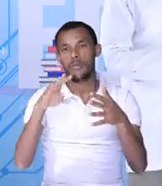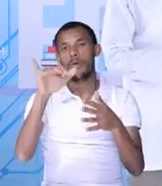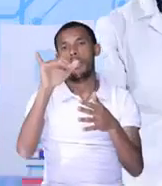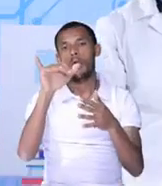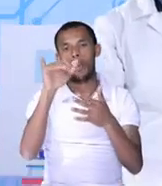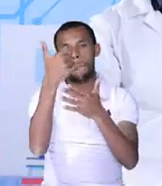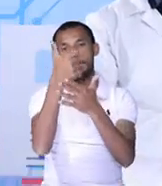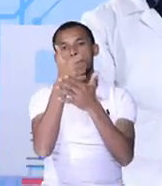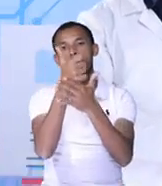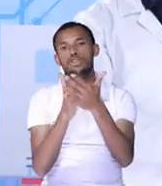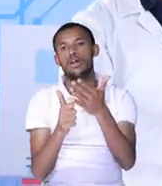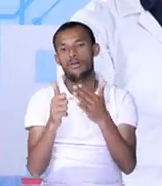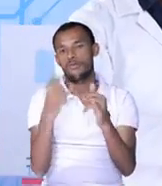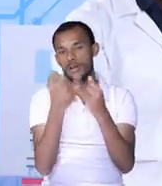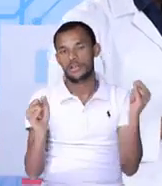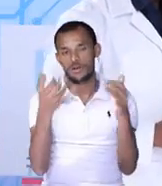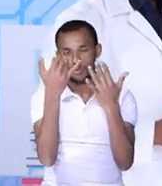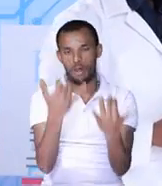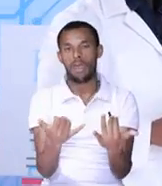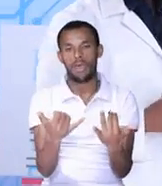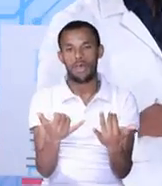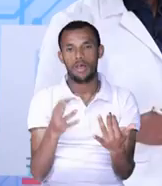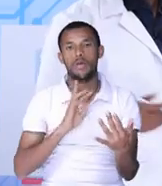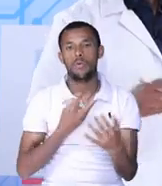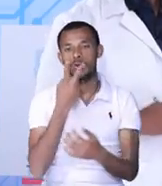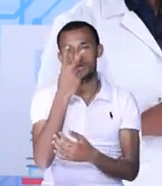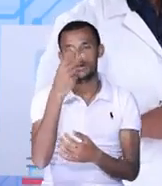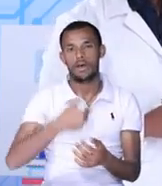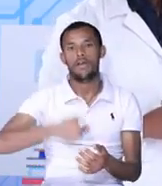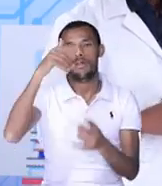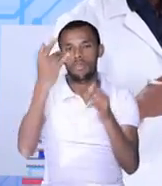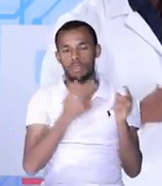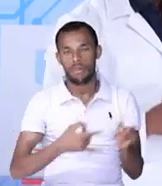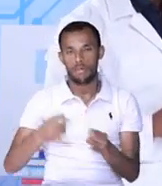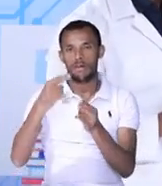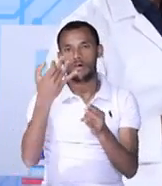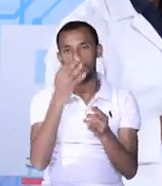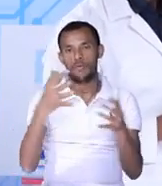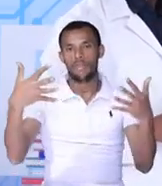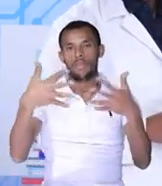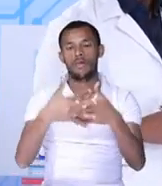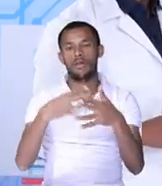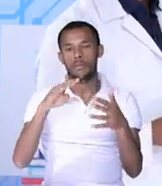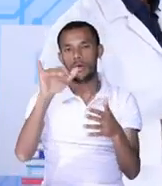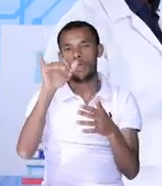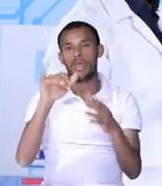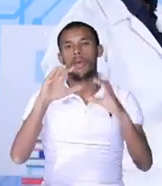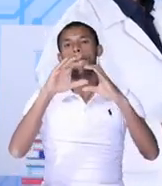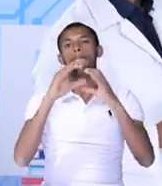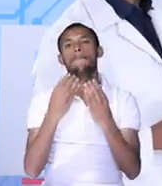partial fraction. So today we will see the other technique of integration by